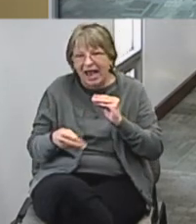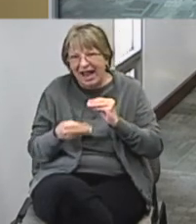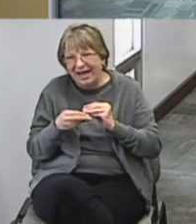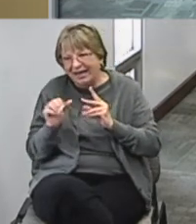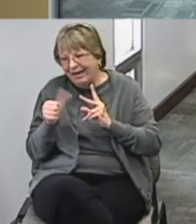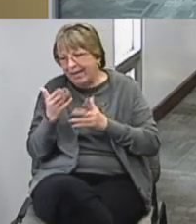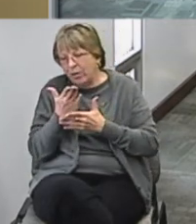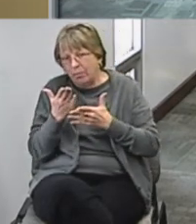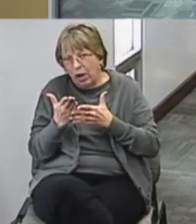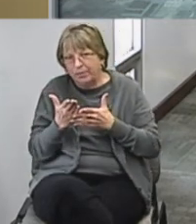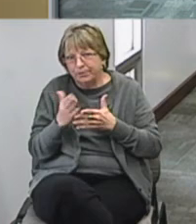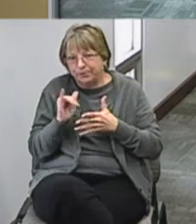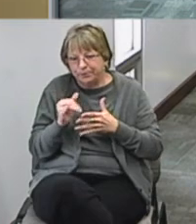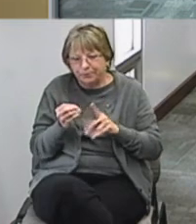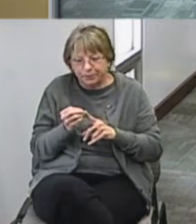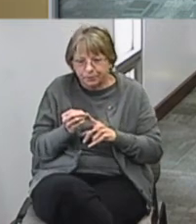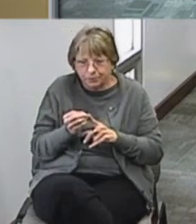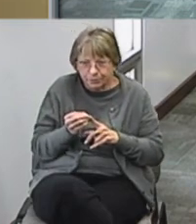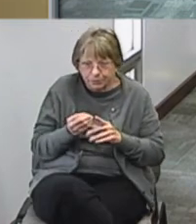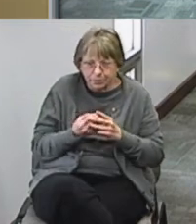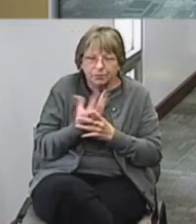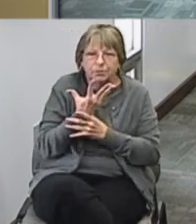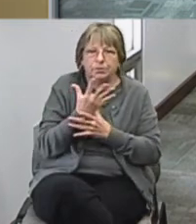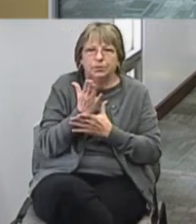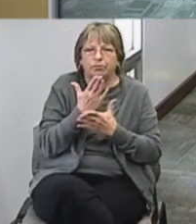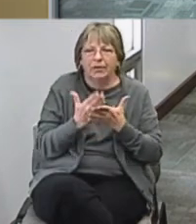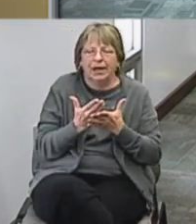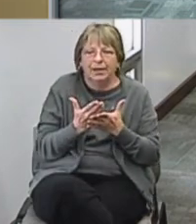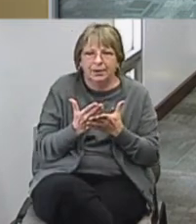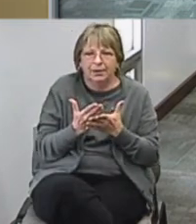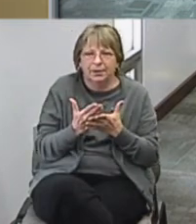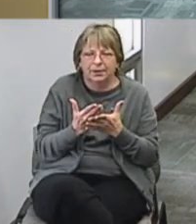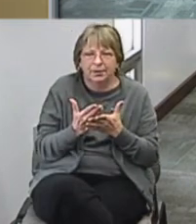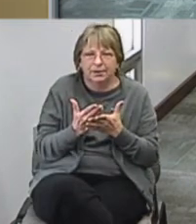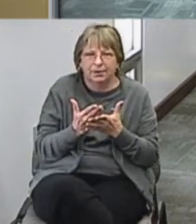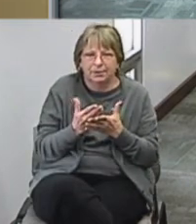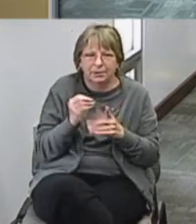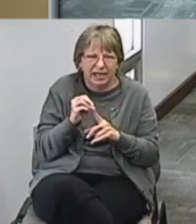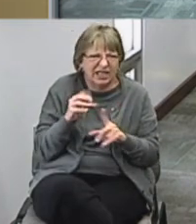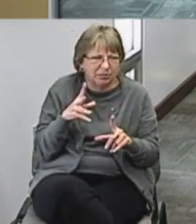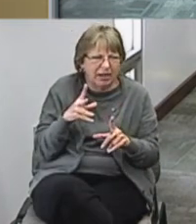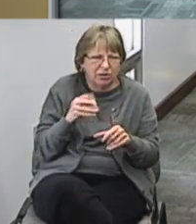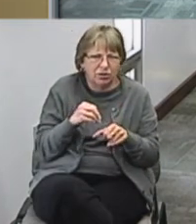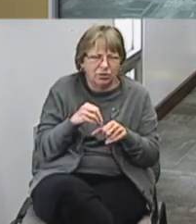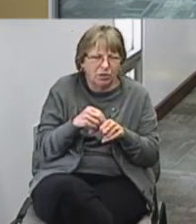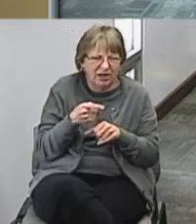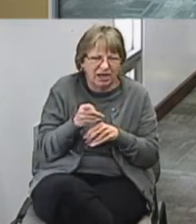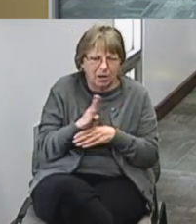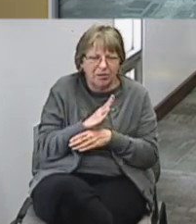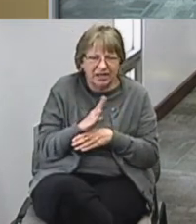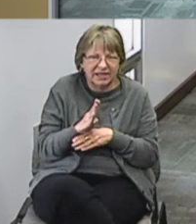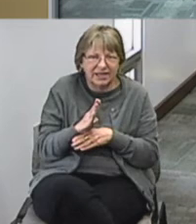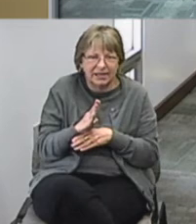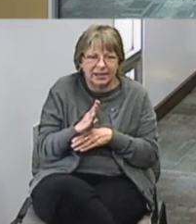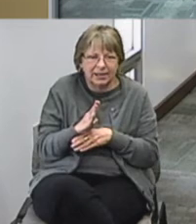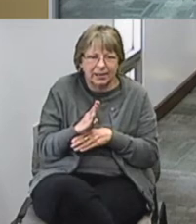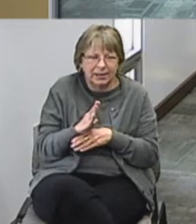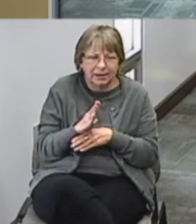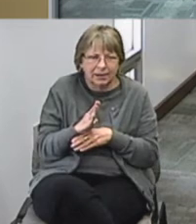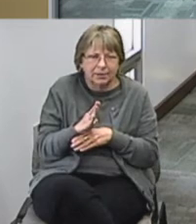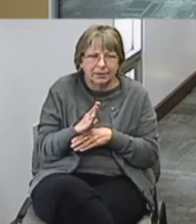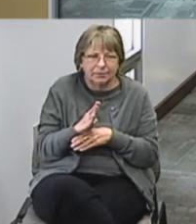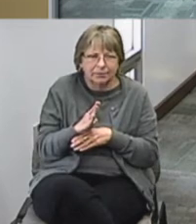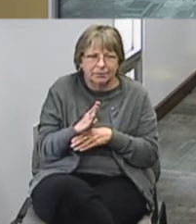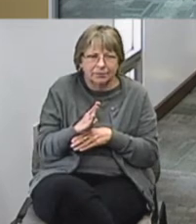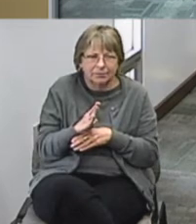other element to it, the growth piece, either jobs or expansion within their business, it puts